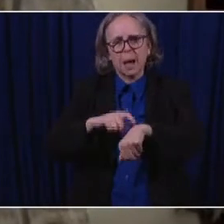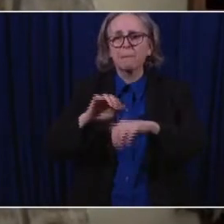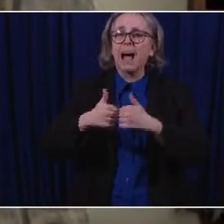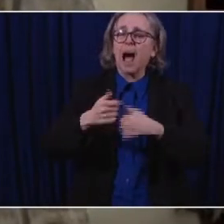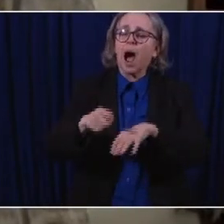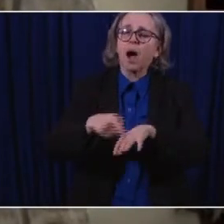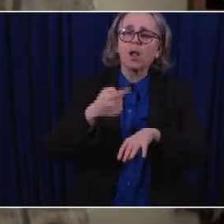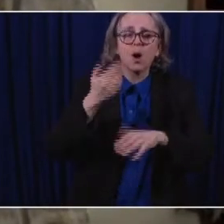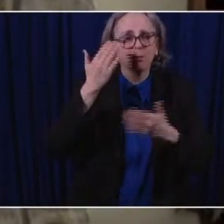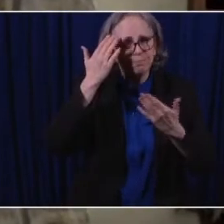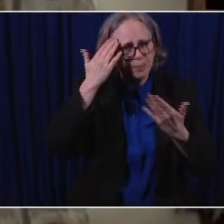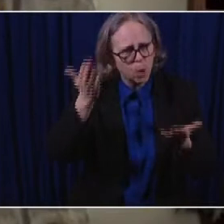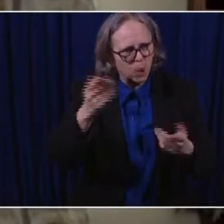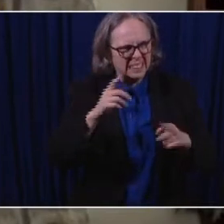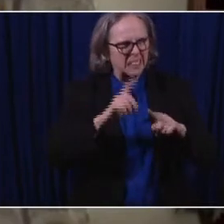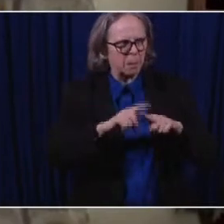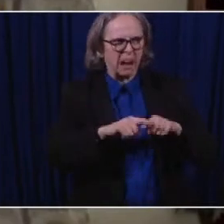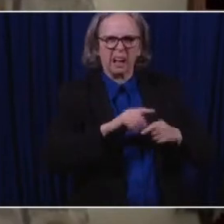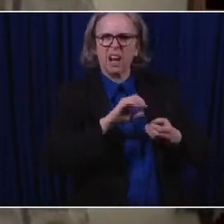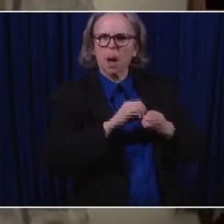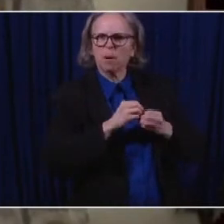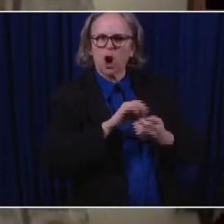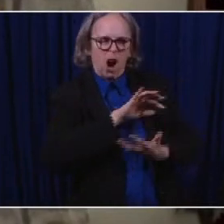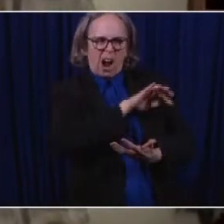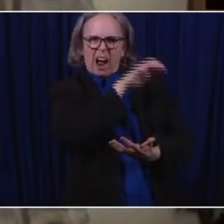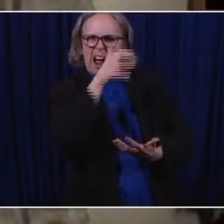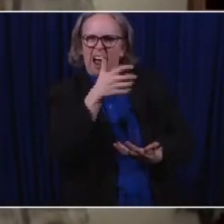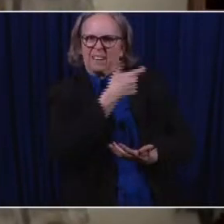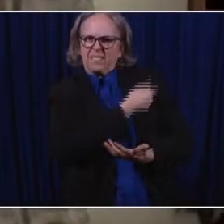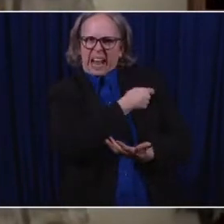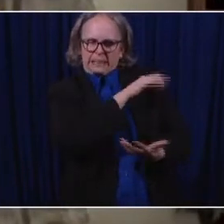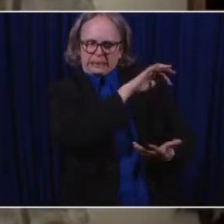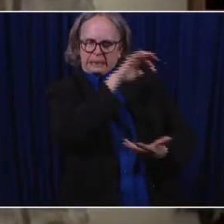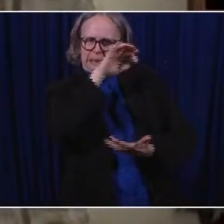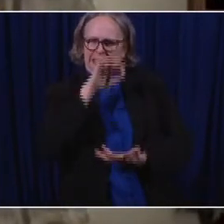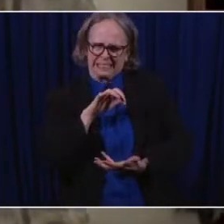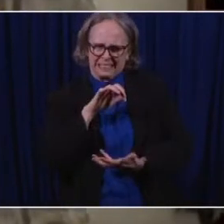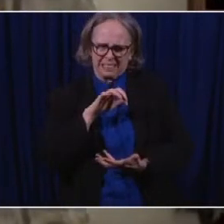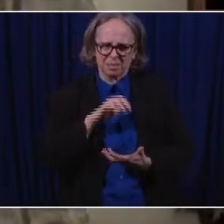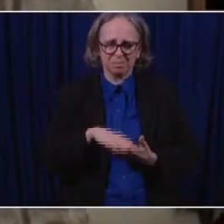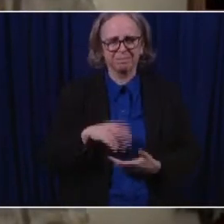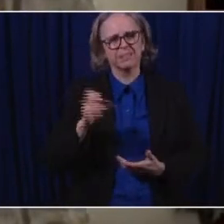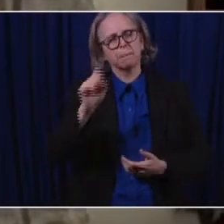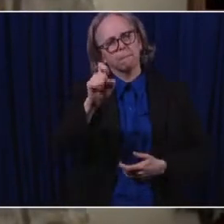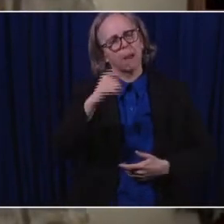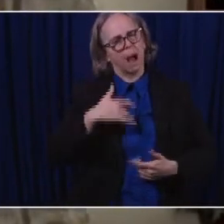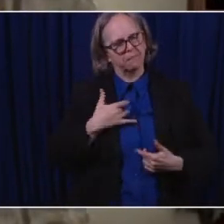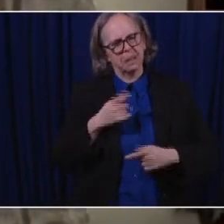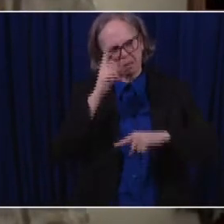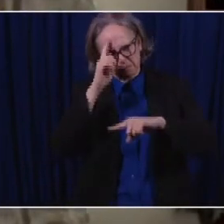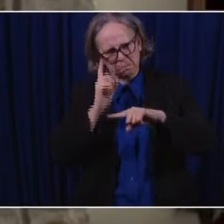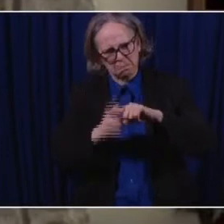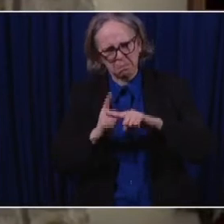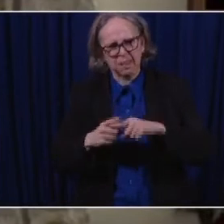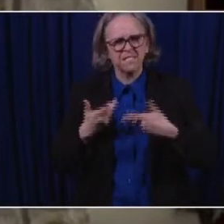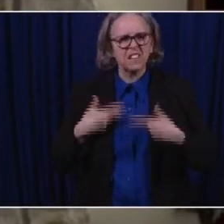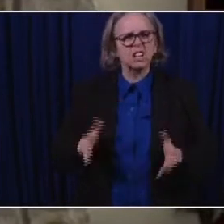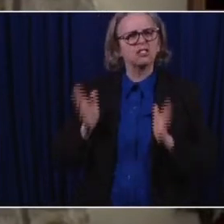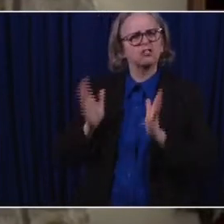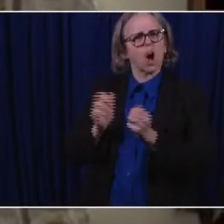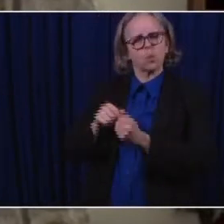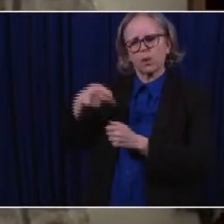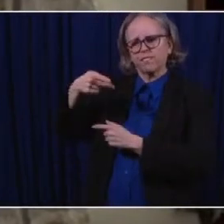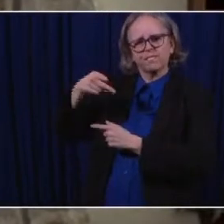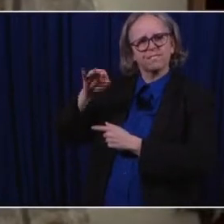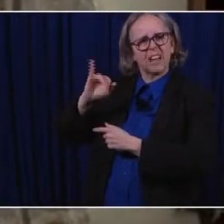in. And I'm optimistic. We got some good news this week when I talked to Pfizer, when I talked to Moderna. Good news, there's more is going to be